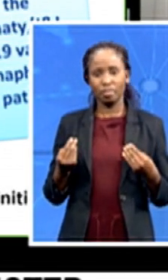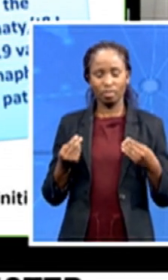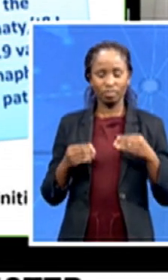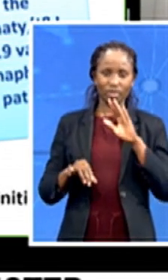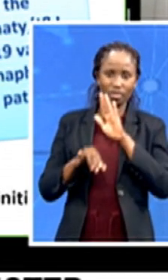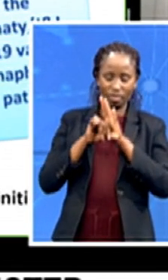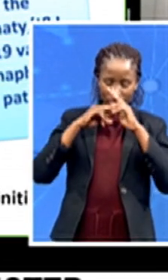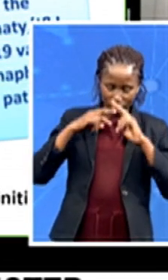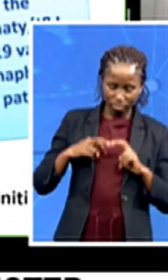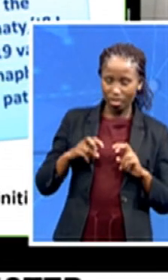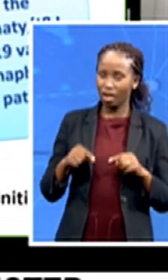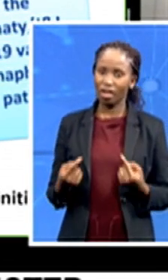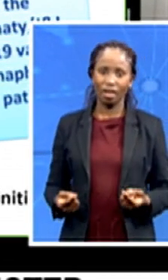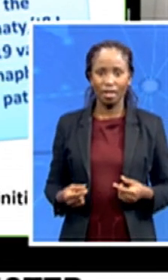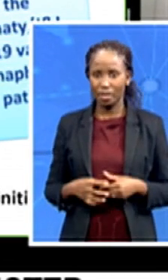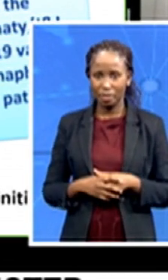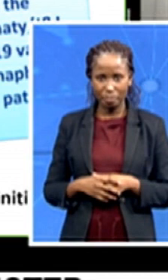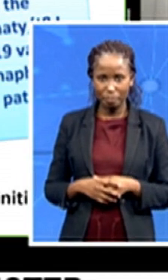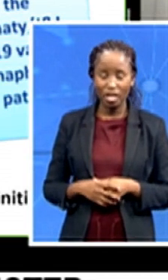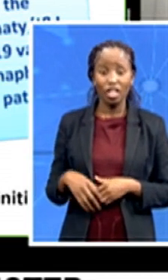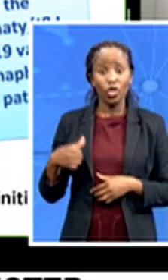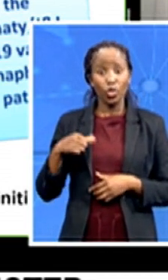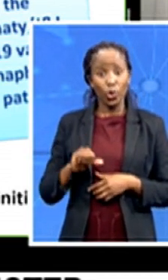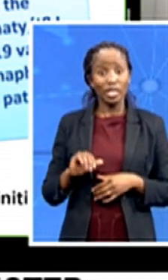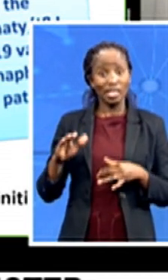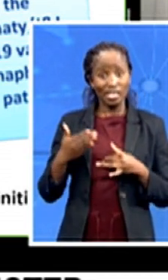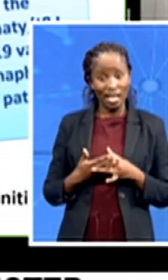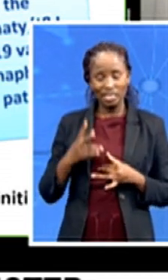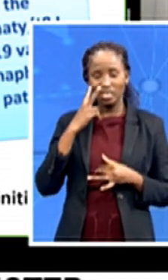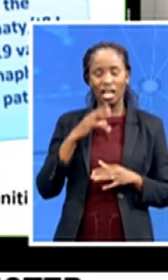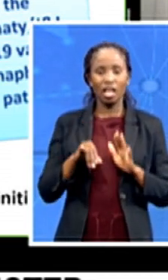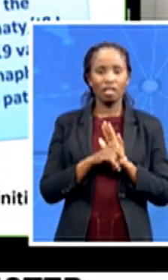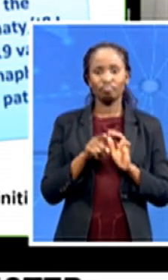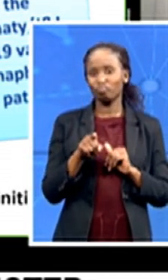case would end up to be eligible for